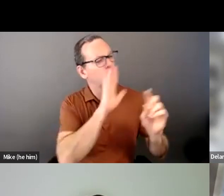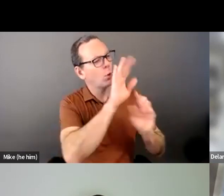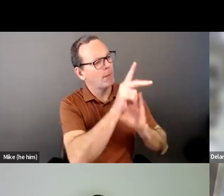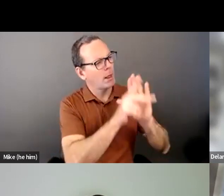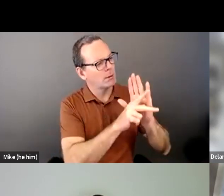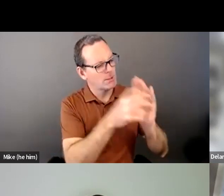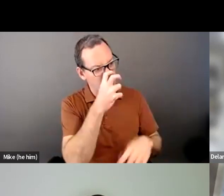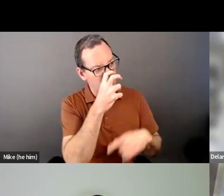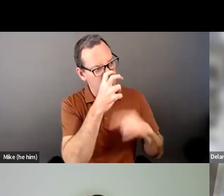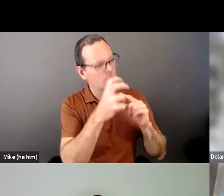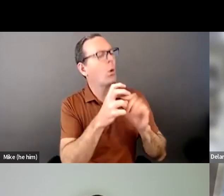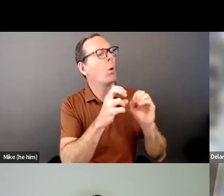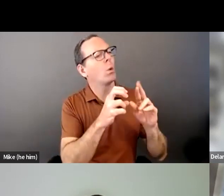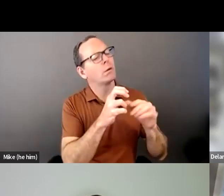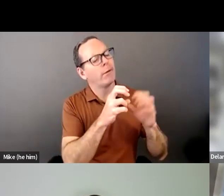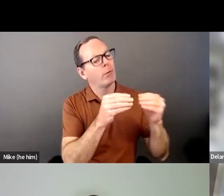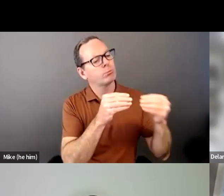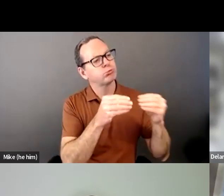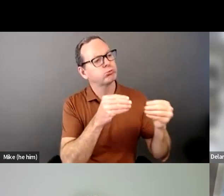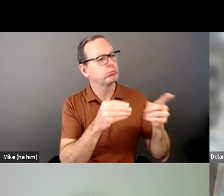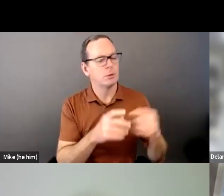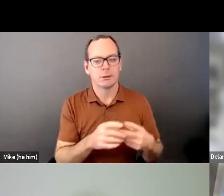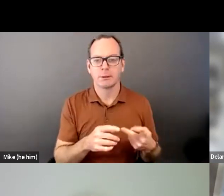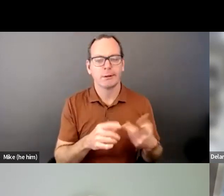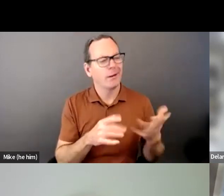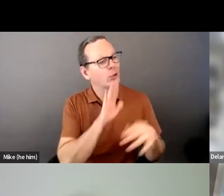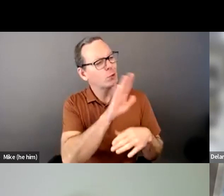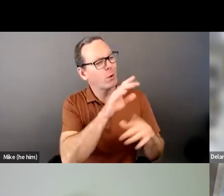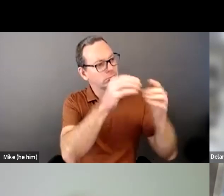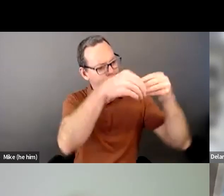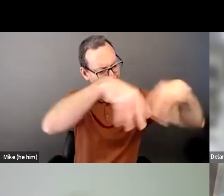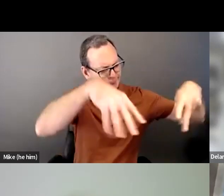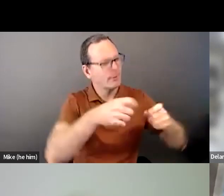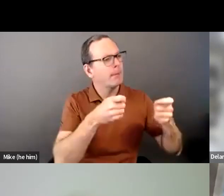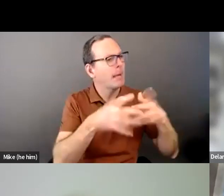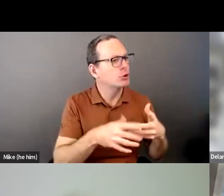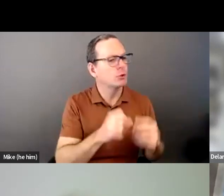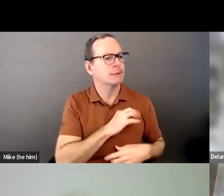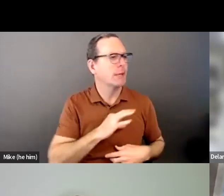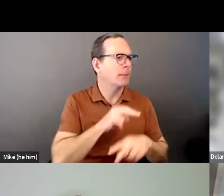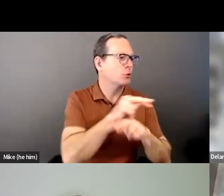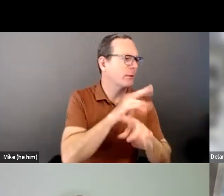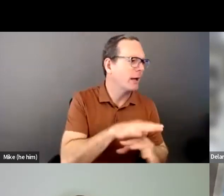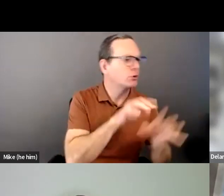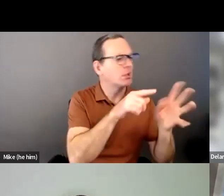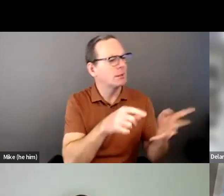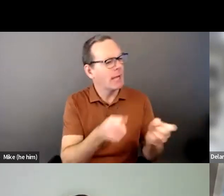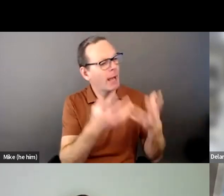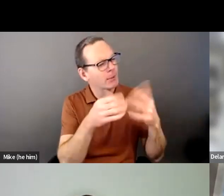How much do your employees, your supervisors, your managers, how much do they know about human rights and disability rights